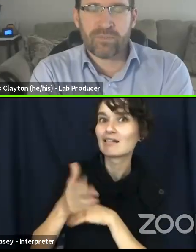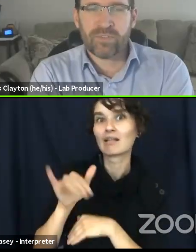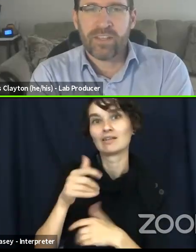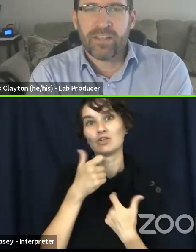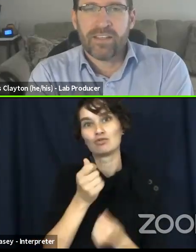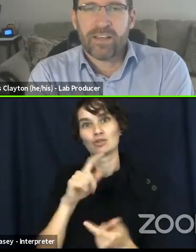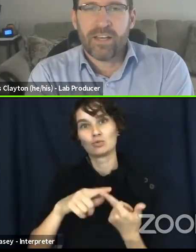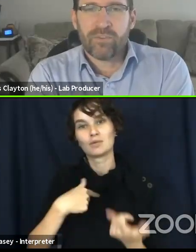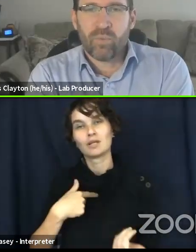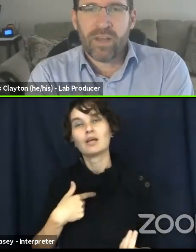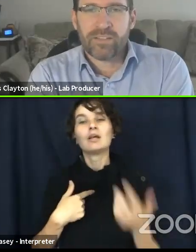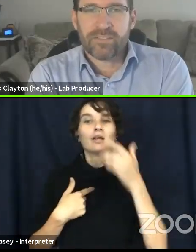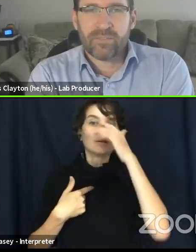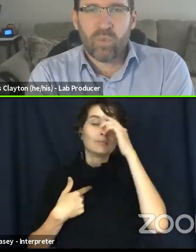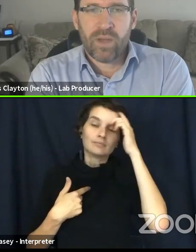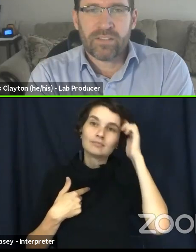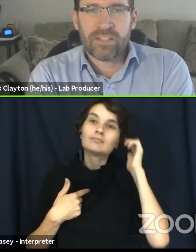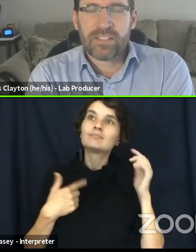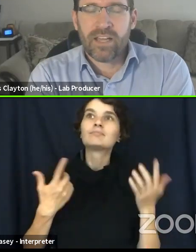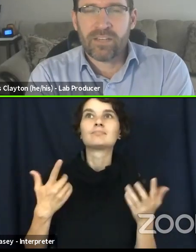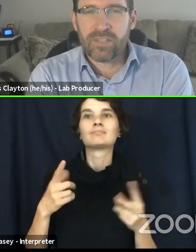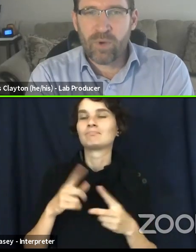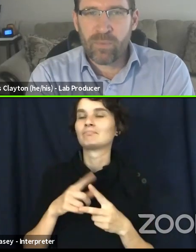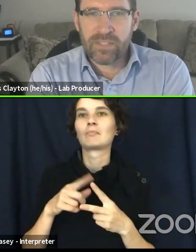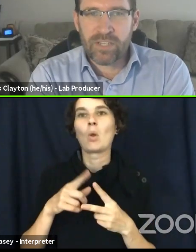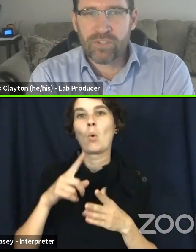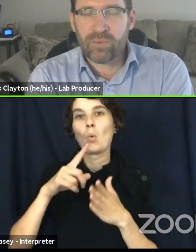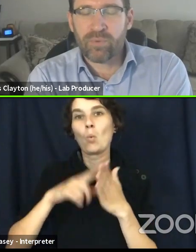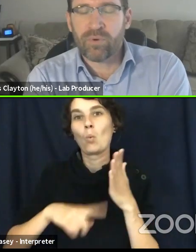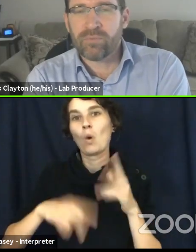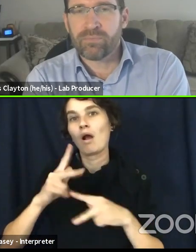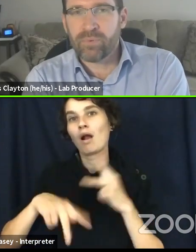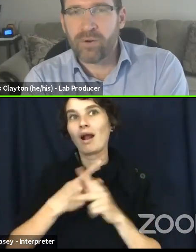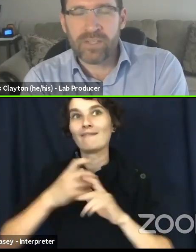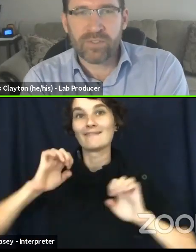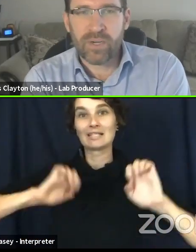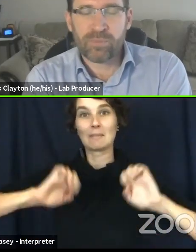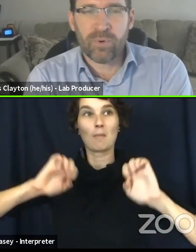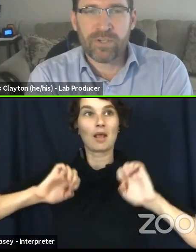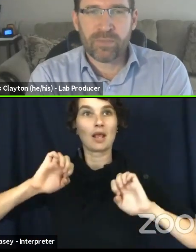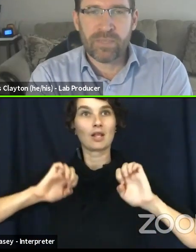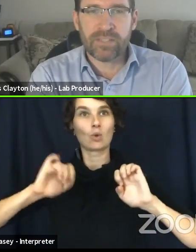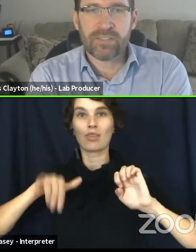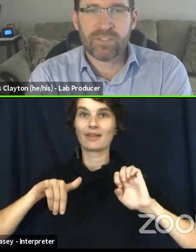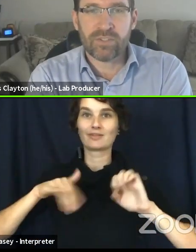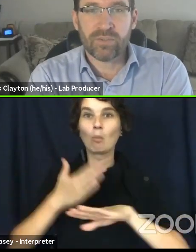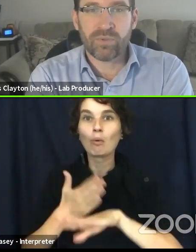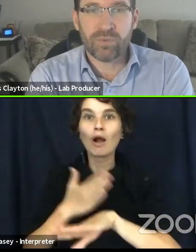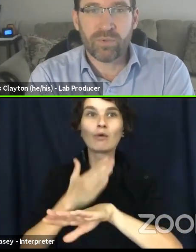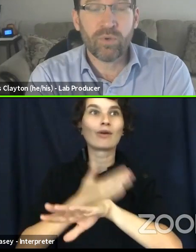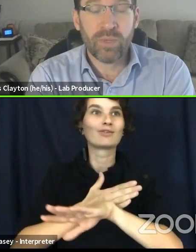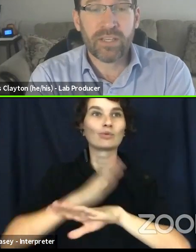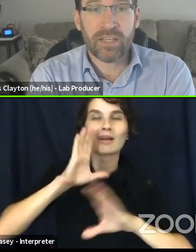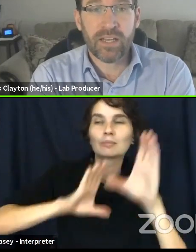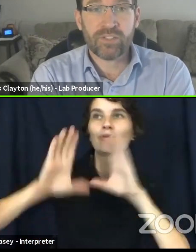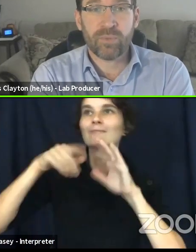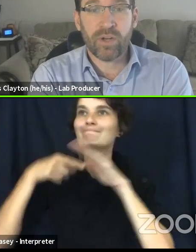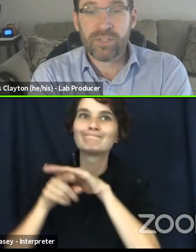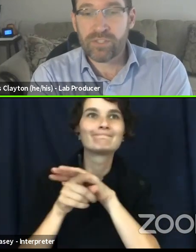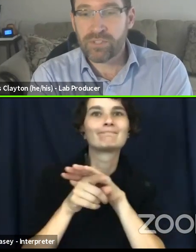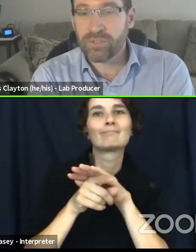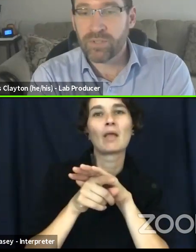terms of what this kind of experimentation or progress or exploration means to who we can